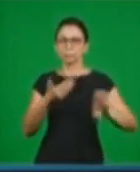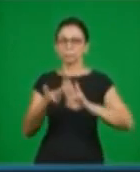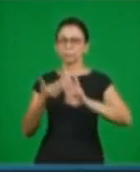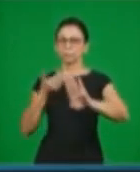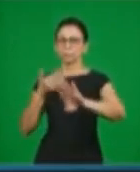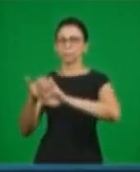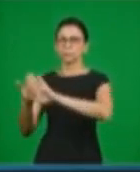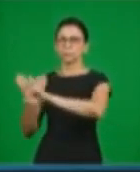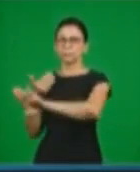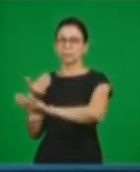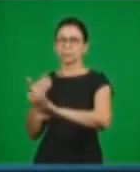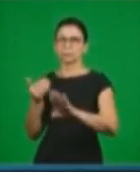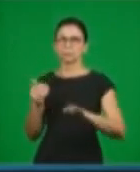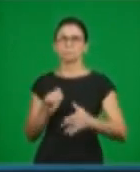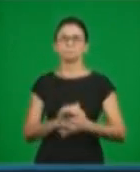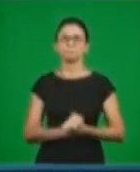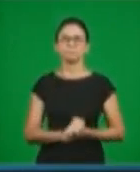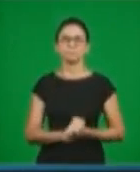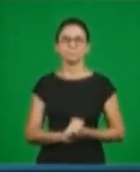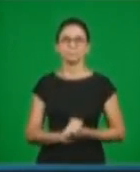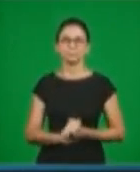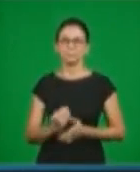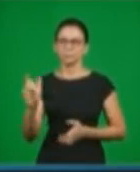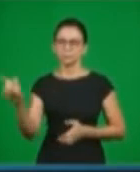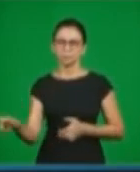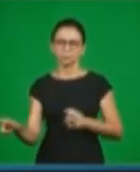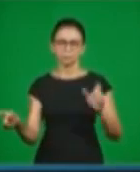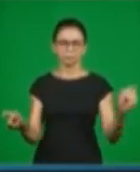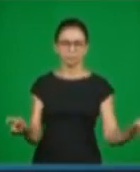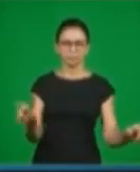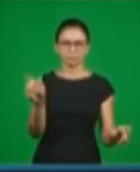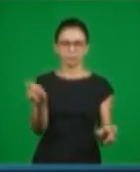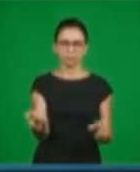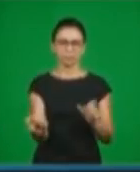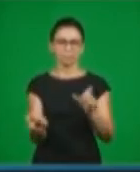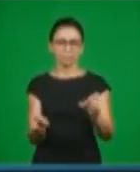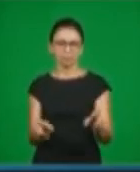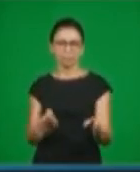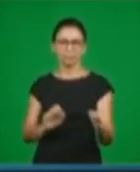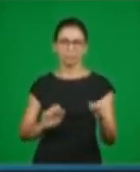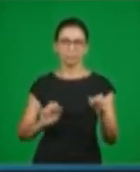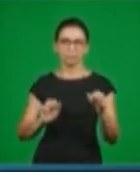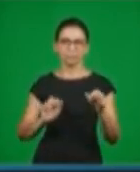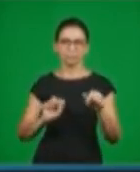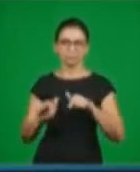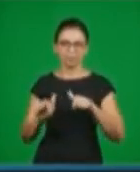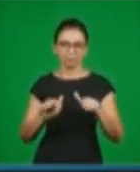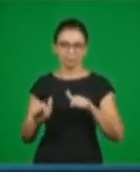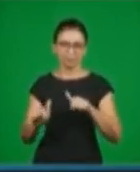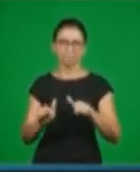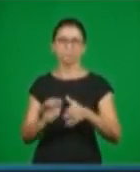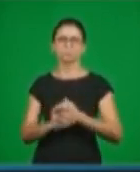So let's find 2 words that could define prophetically the